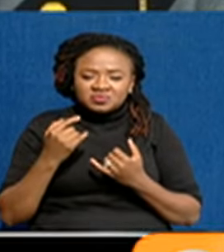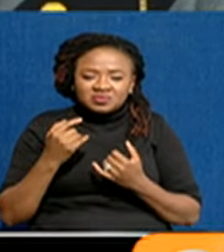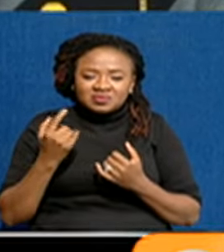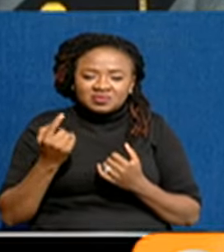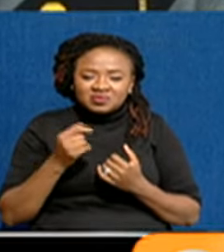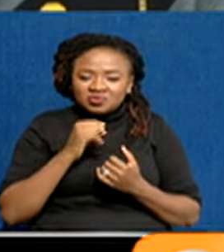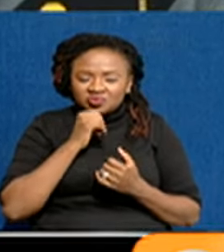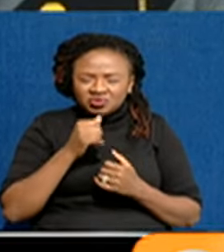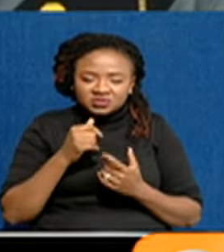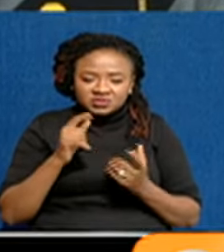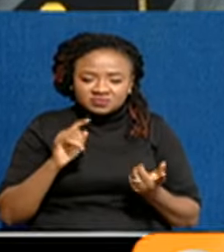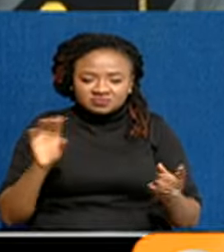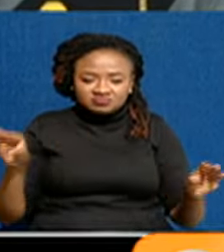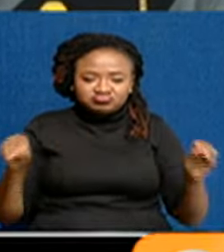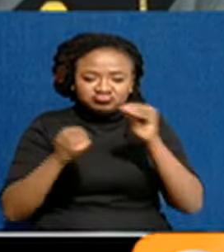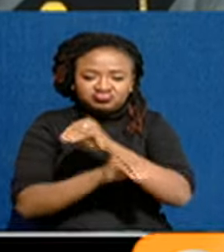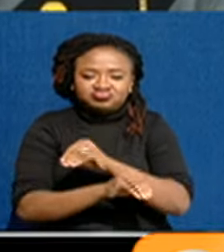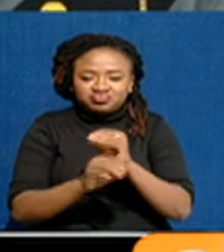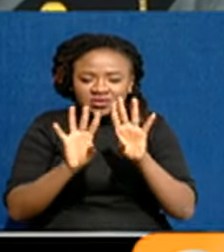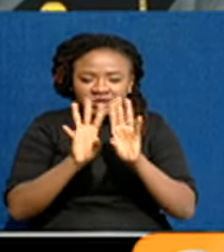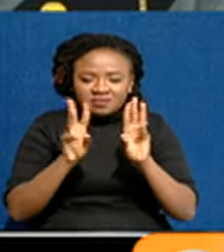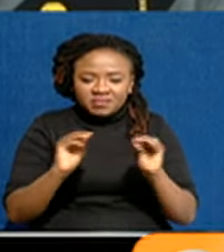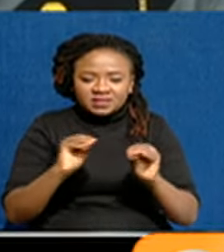replacing county government budgets?